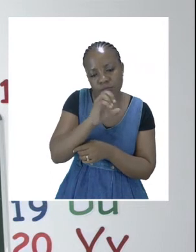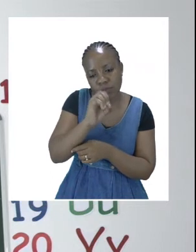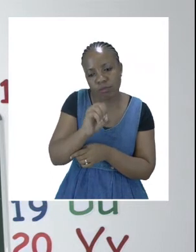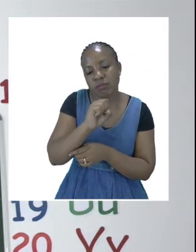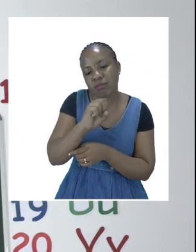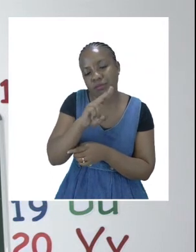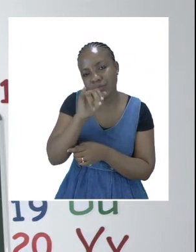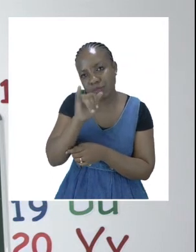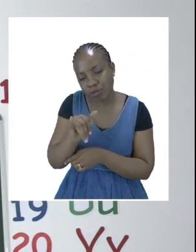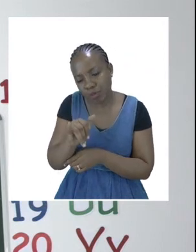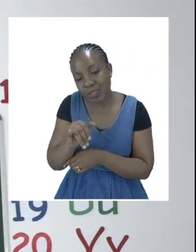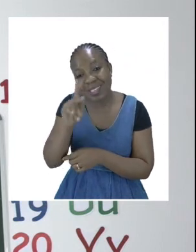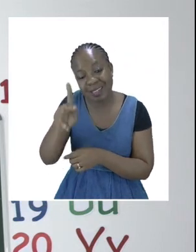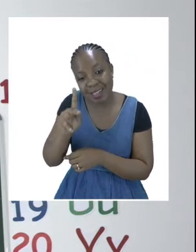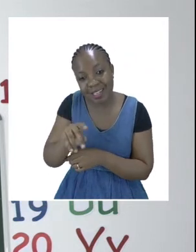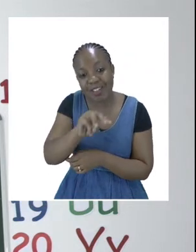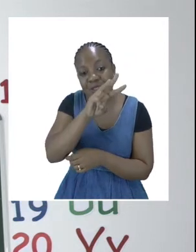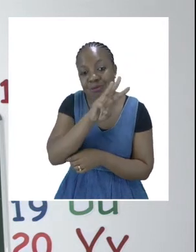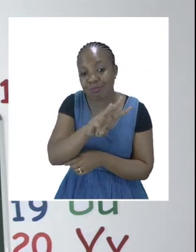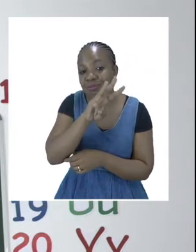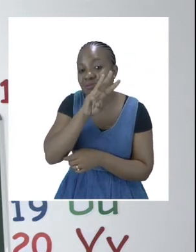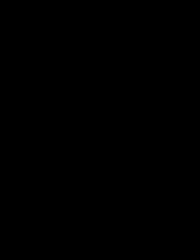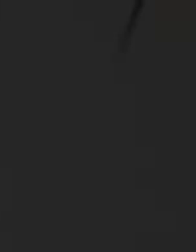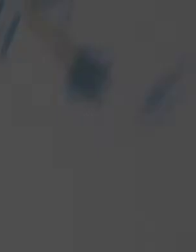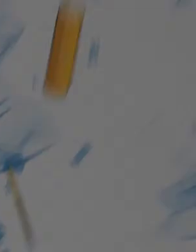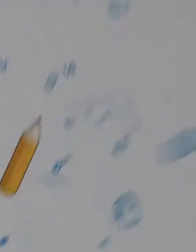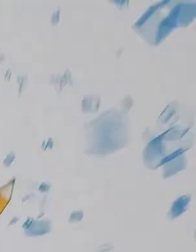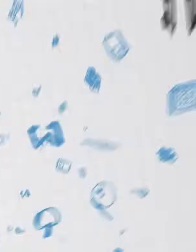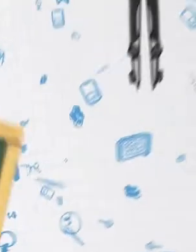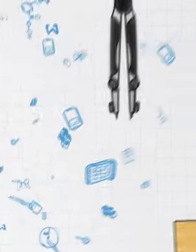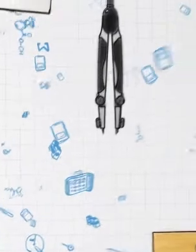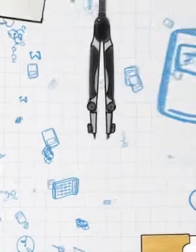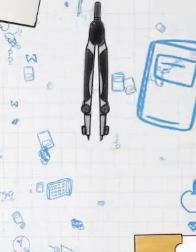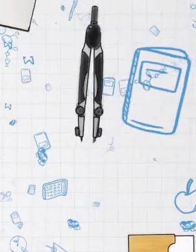our website, Zoshi Online.